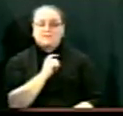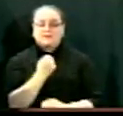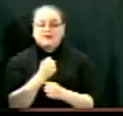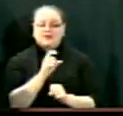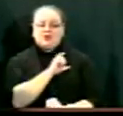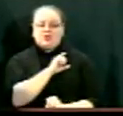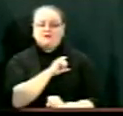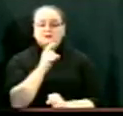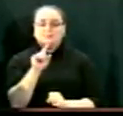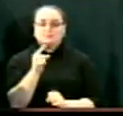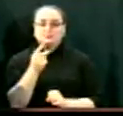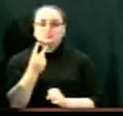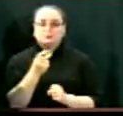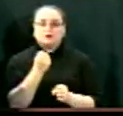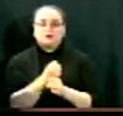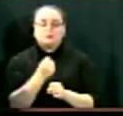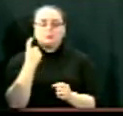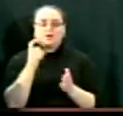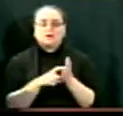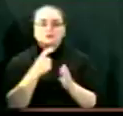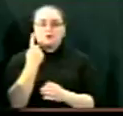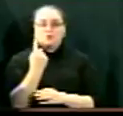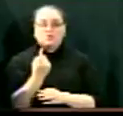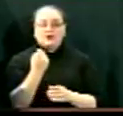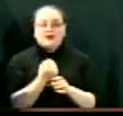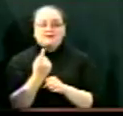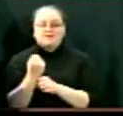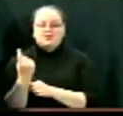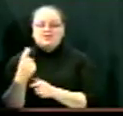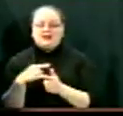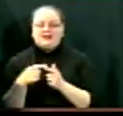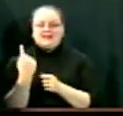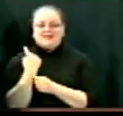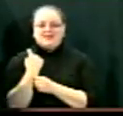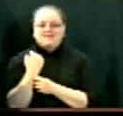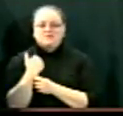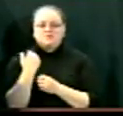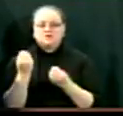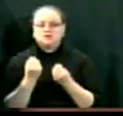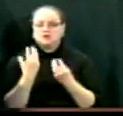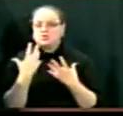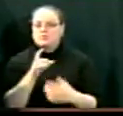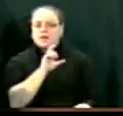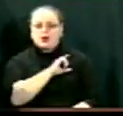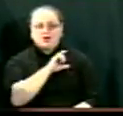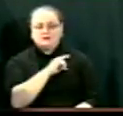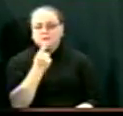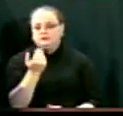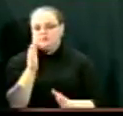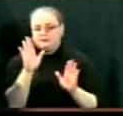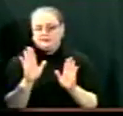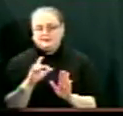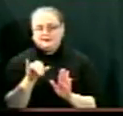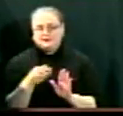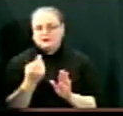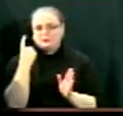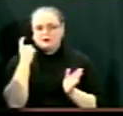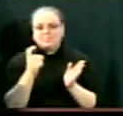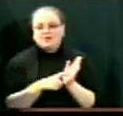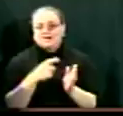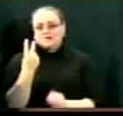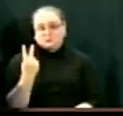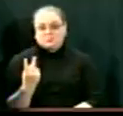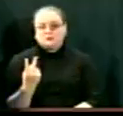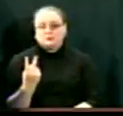we recognized one each year. And then last year, we just had so many officers do such a great job. We recognized